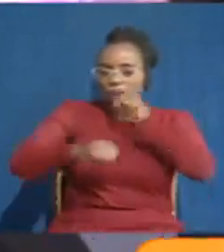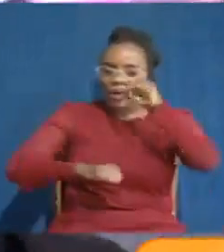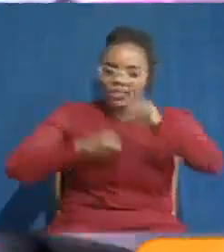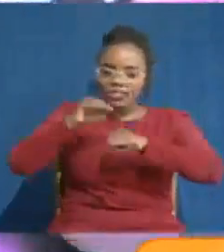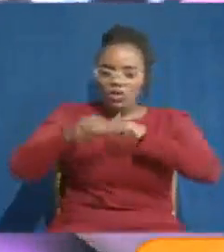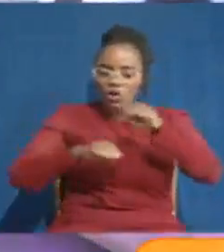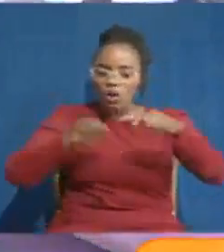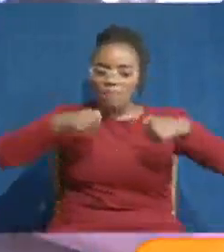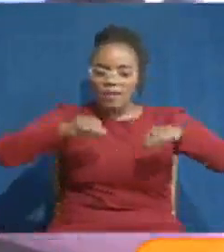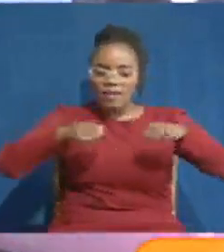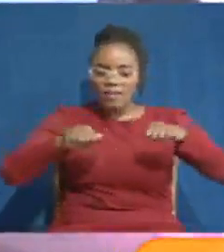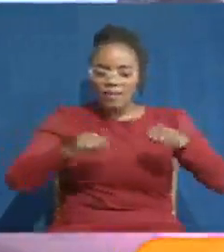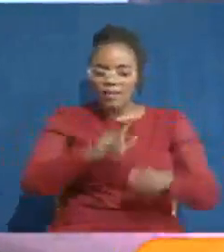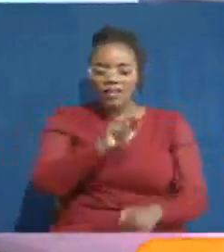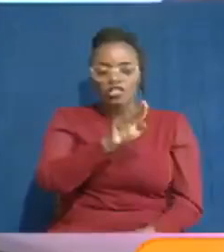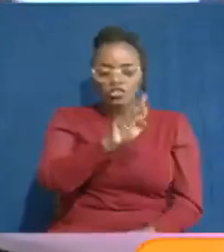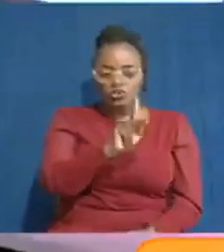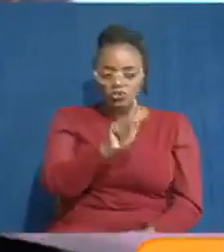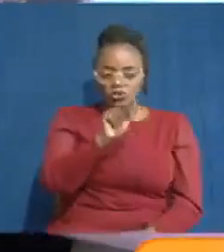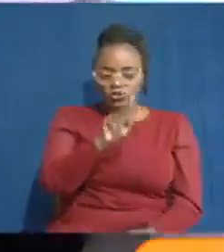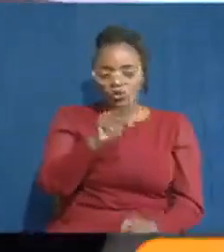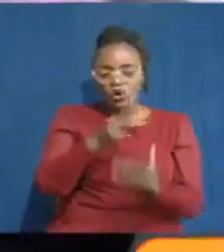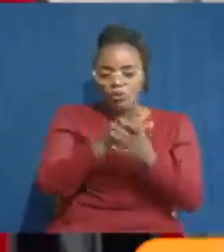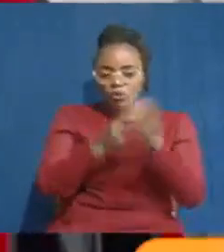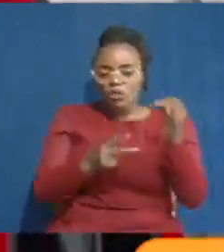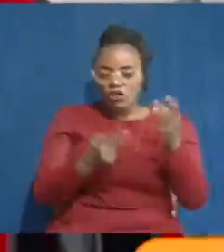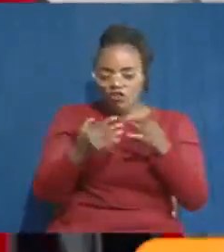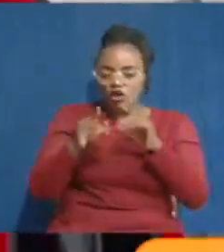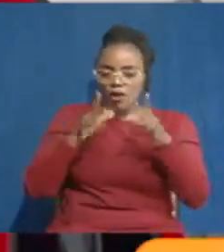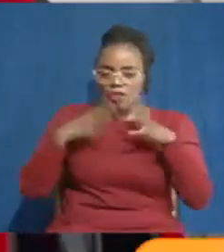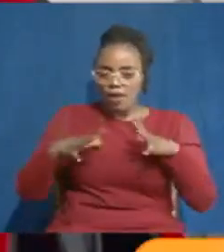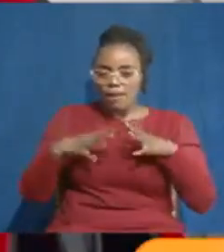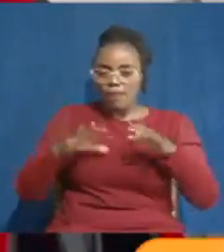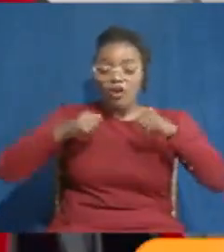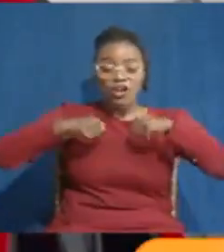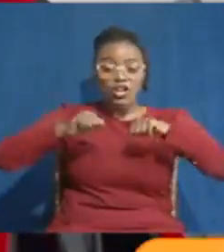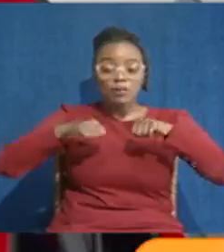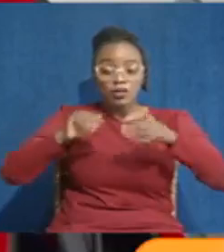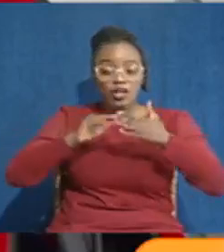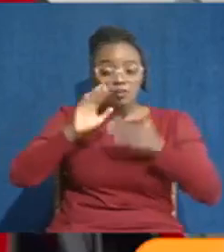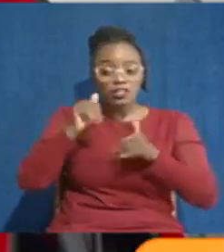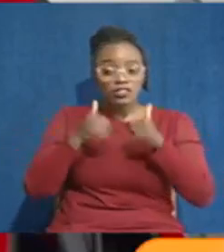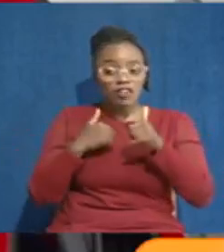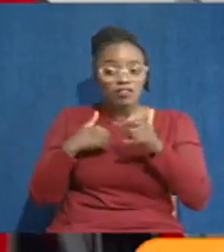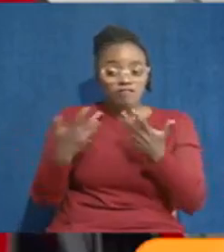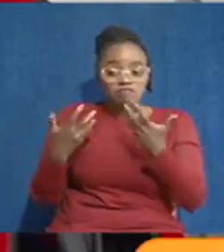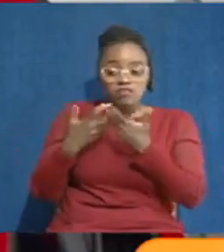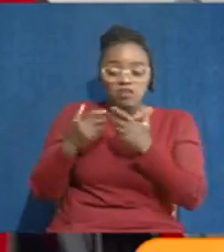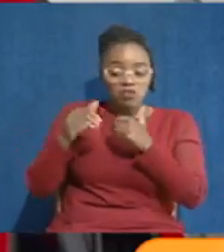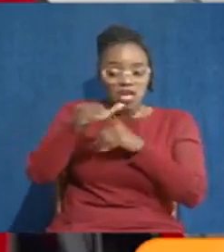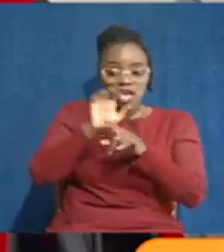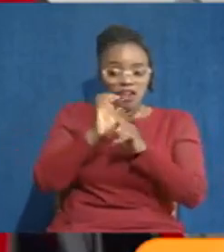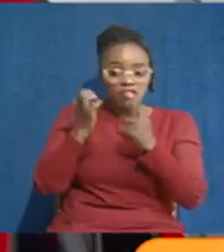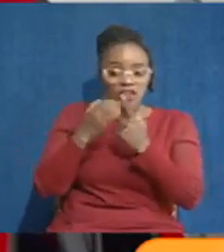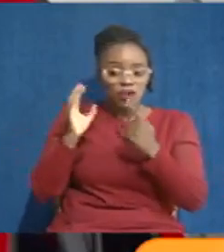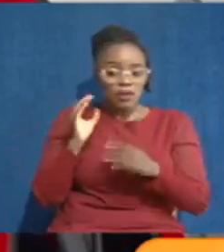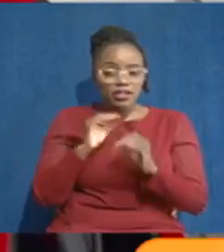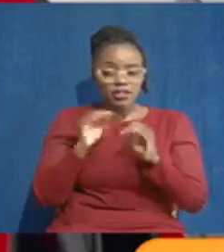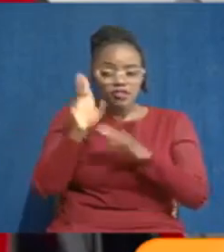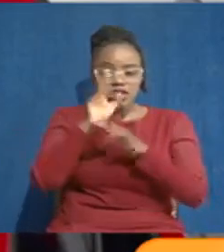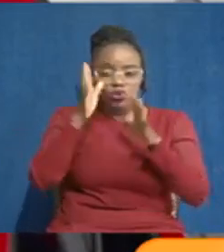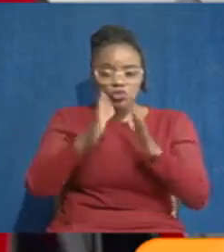motorcycles, tuk-tuks, both for passenger and cargo. Most of those boda-bodas are not customized for our environment. Our